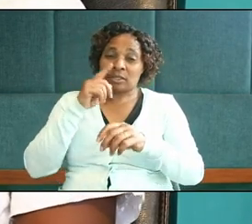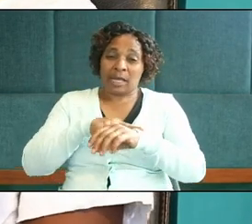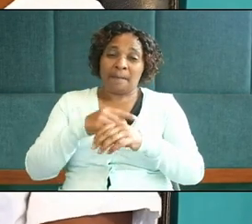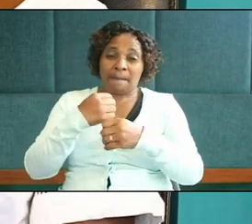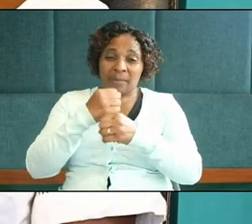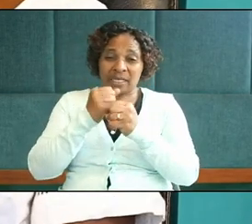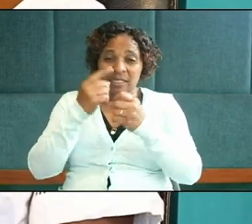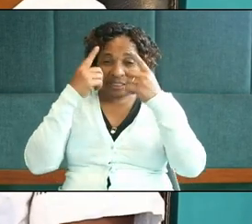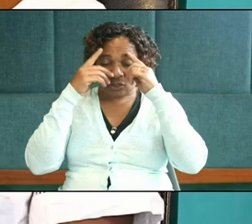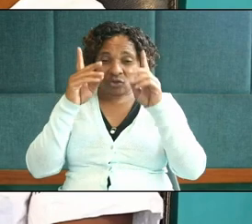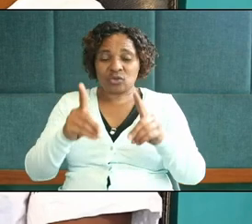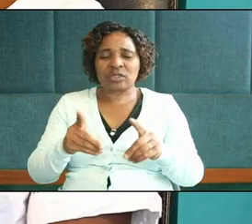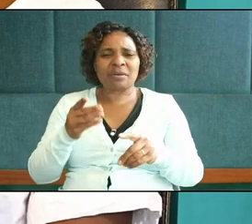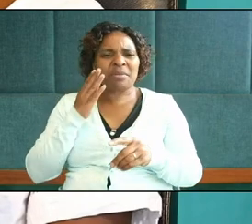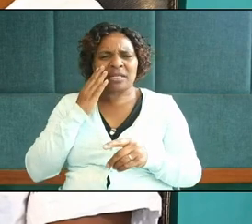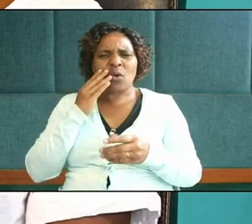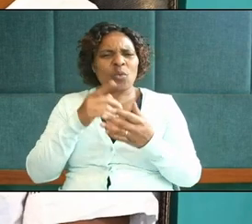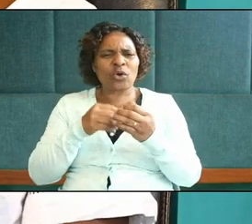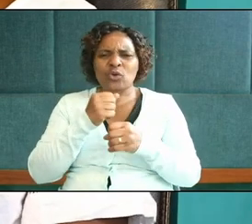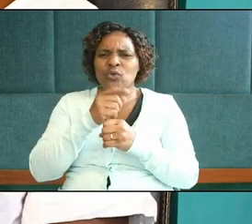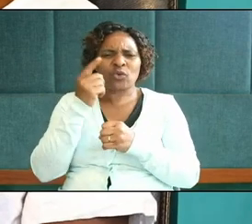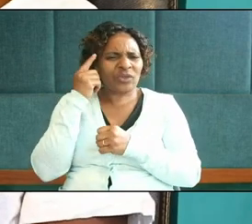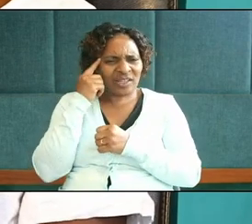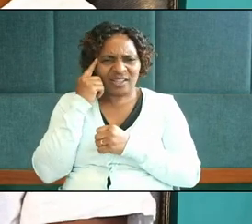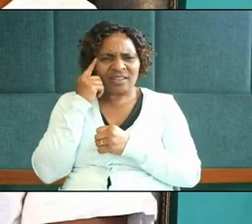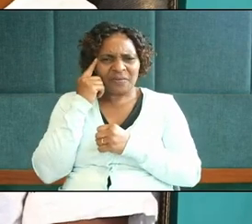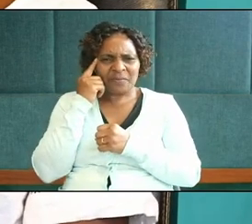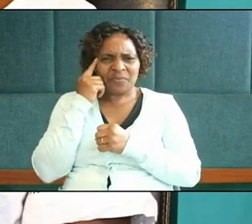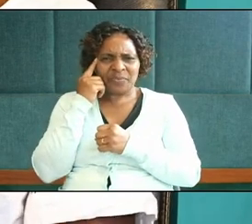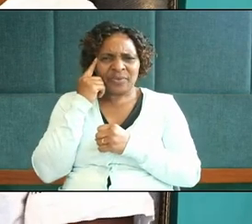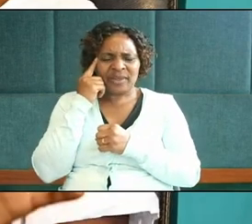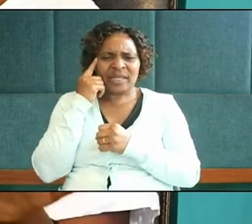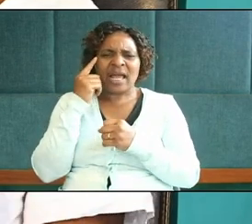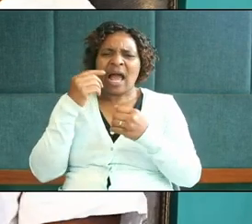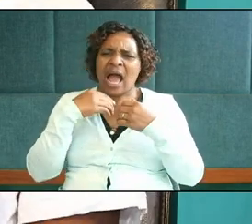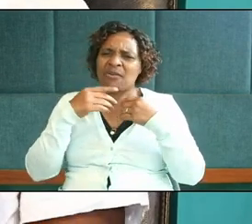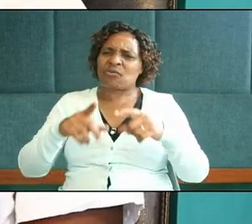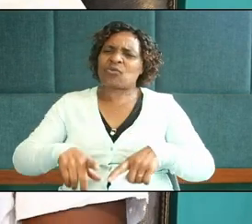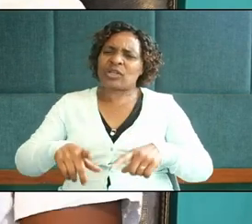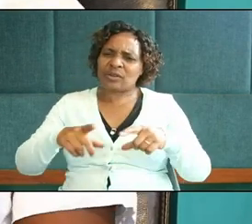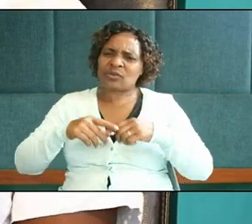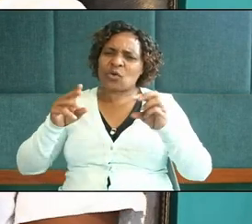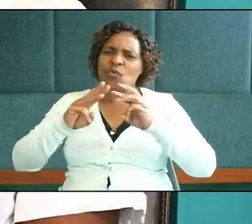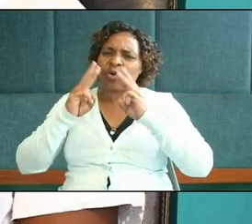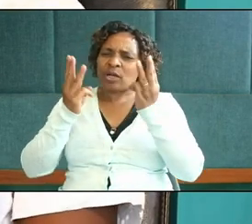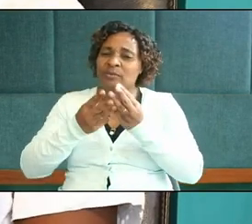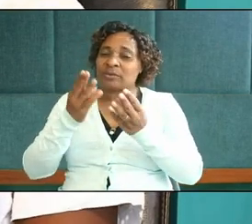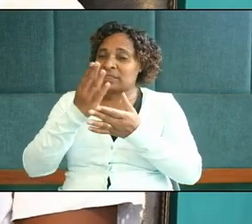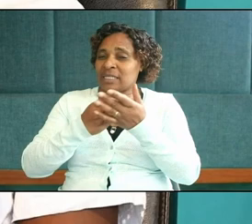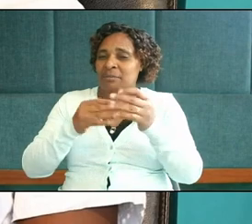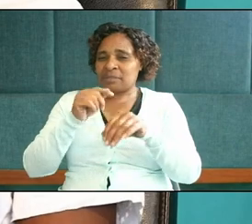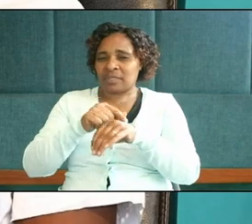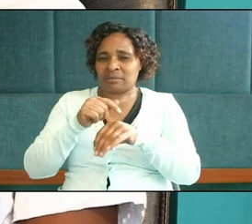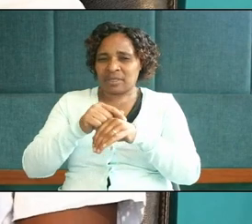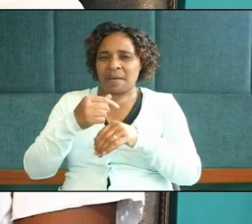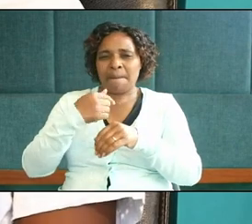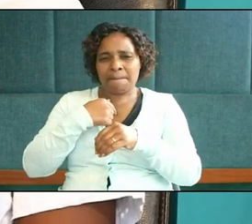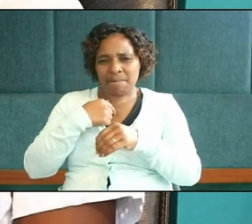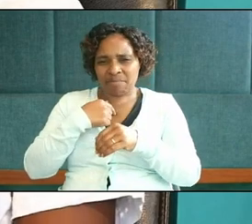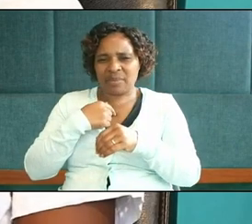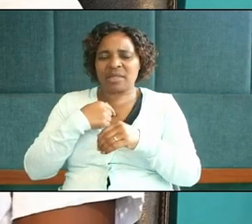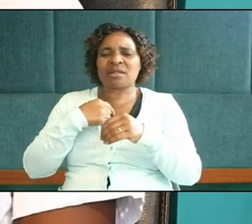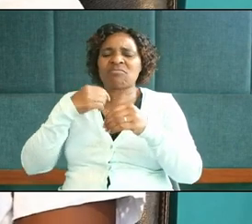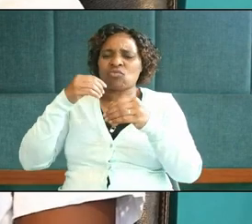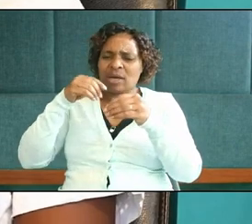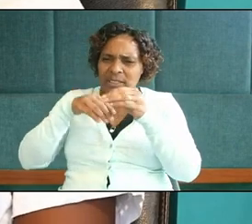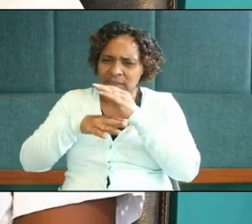I'm like, mommy, what do you think? Because I find that she has lived in this world for some time, mm-hmm. and I am just venturing